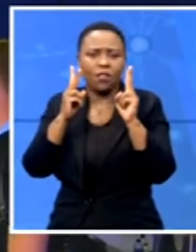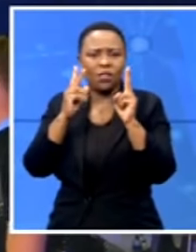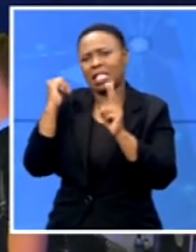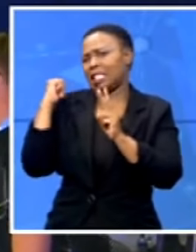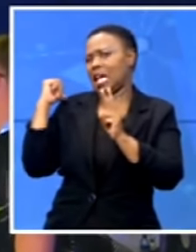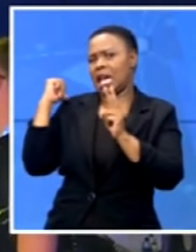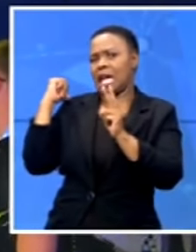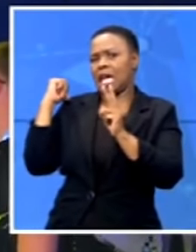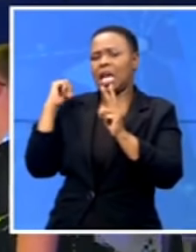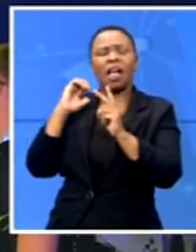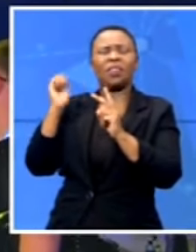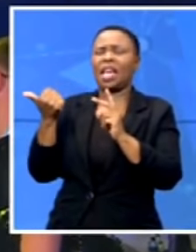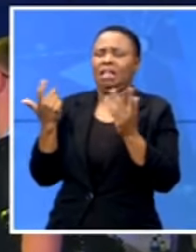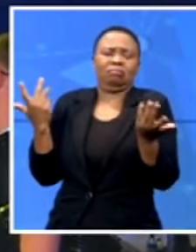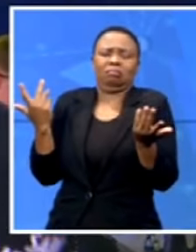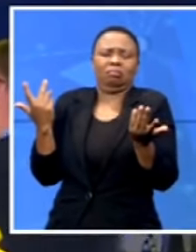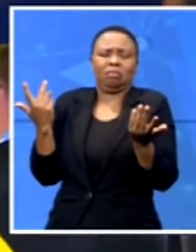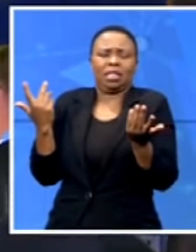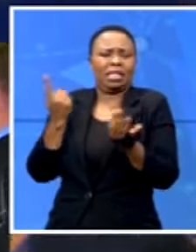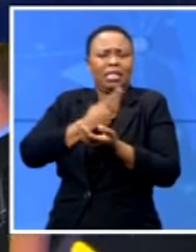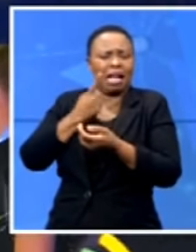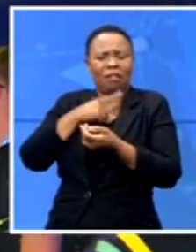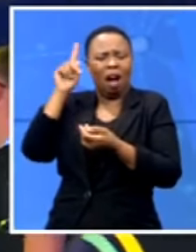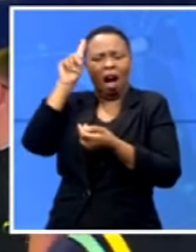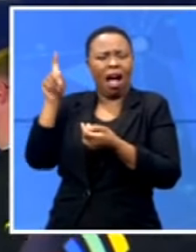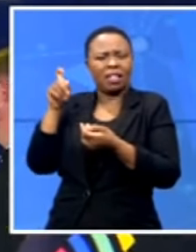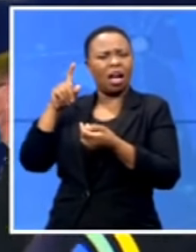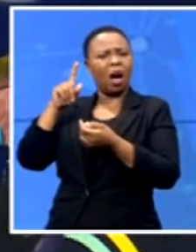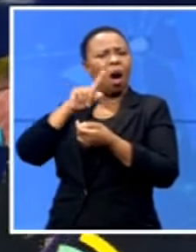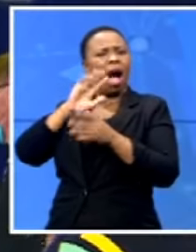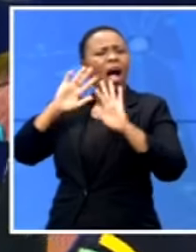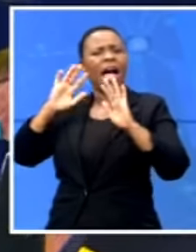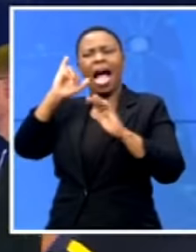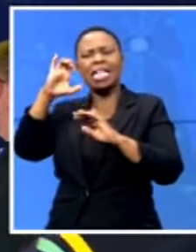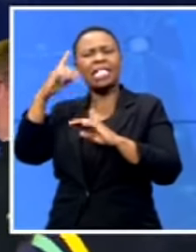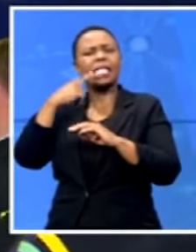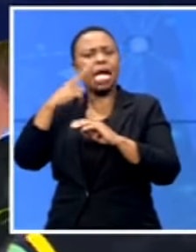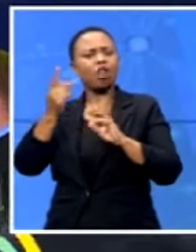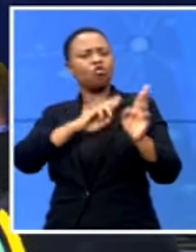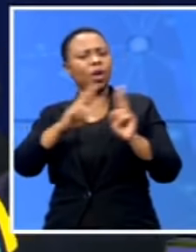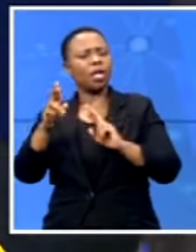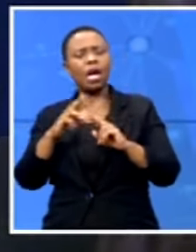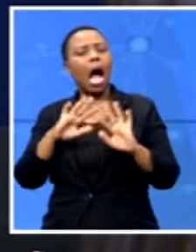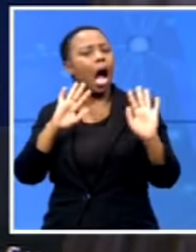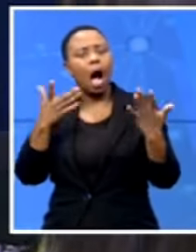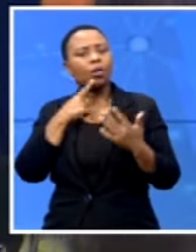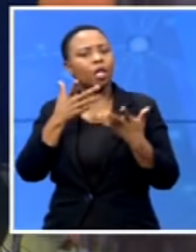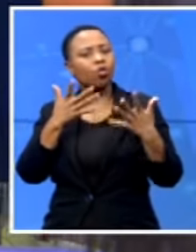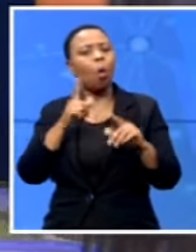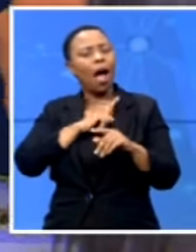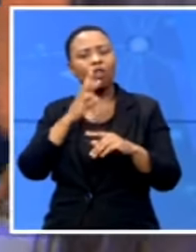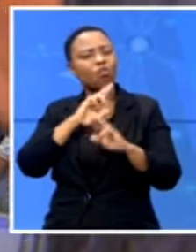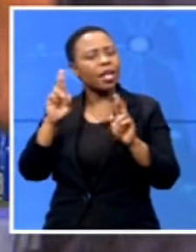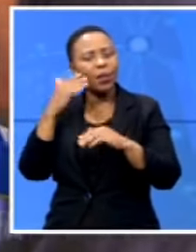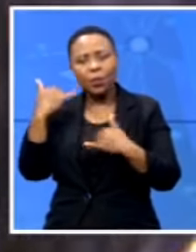the IEC claim that it was ready? Mr. Msomi, just briefly before we go to the AIC and just a brief, explanation